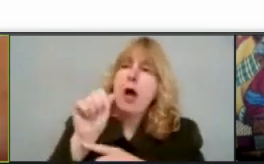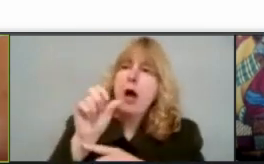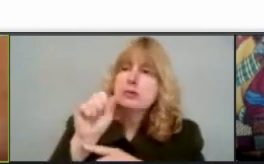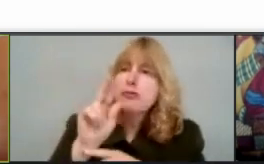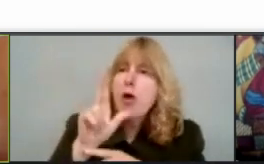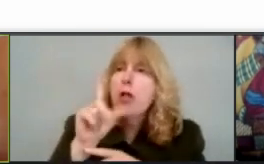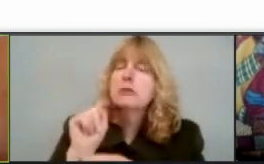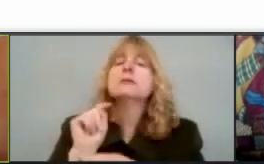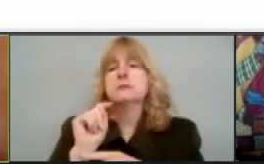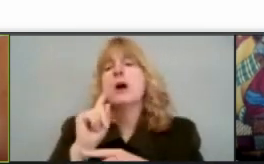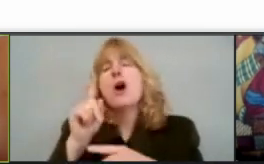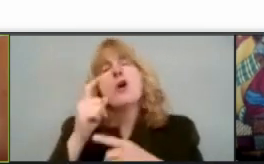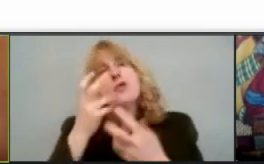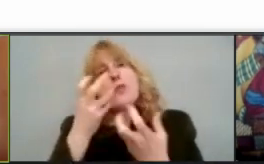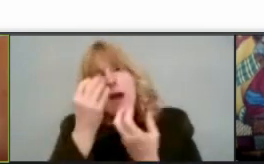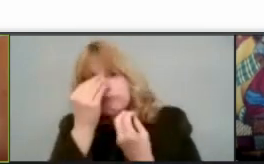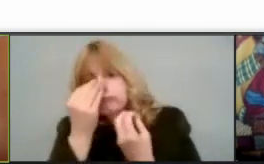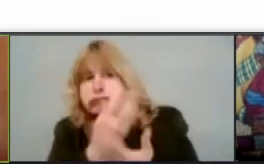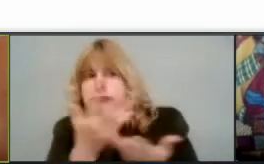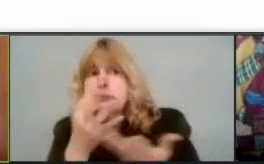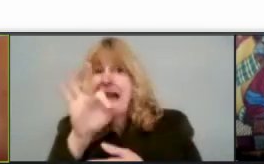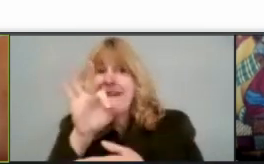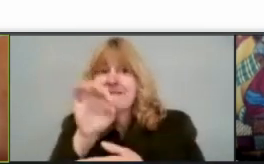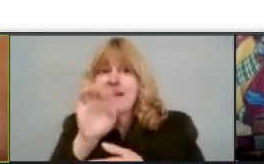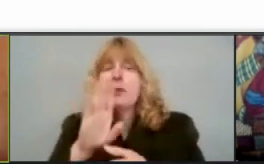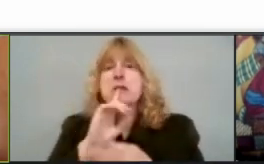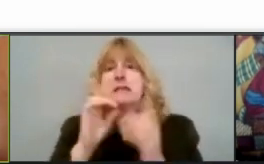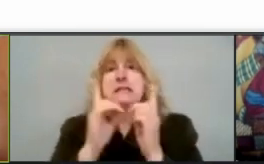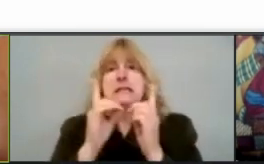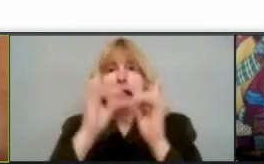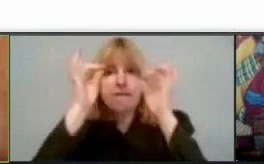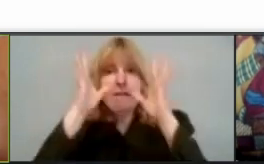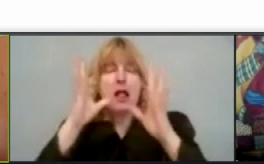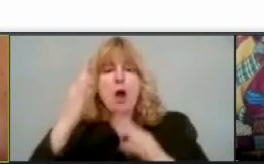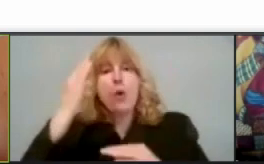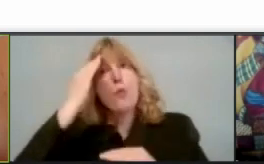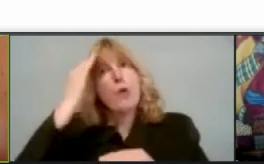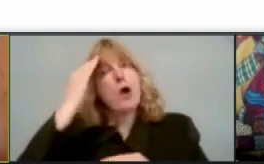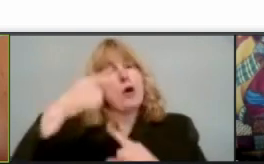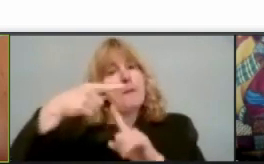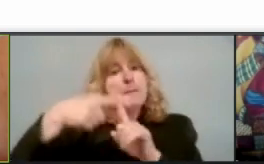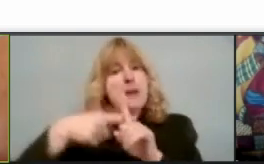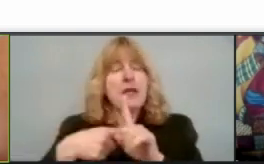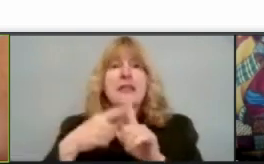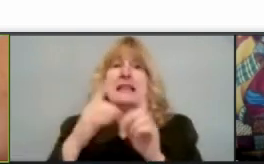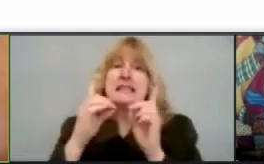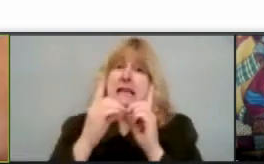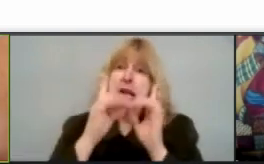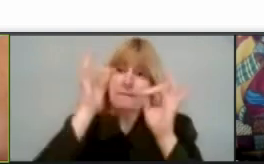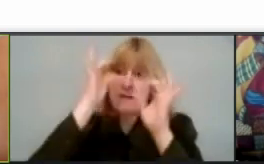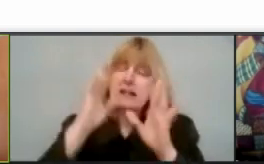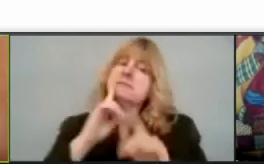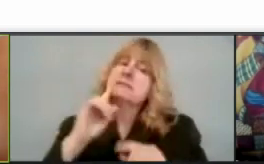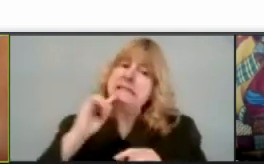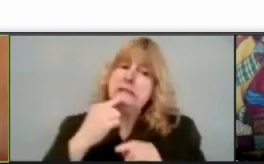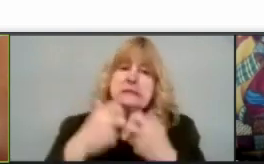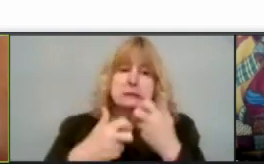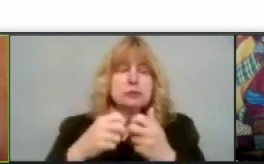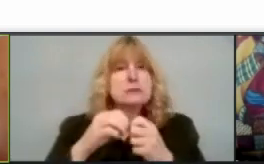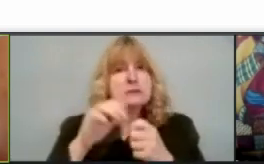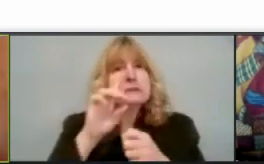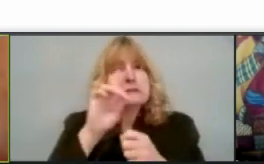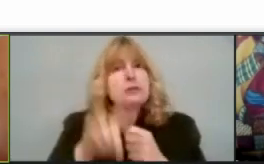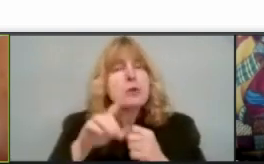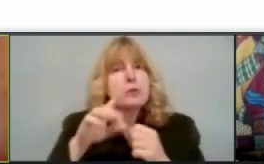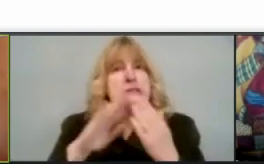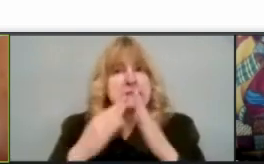that February is Dating Violence Awareness Month. And dating violence is a serious issue in the city of Detroit and also in the nation.